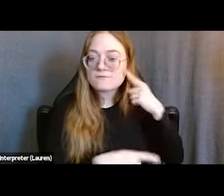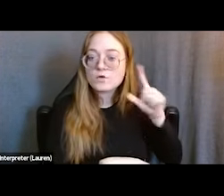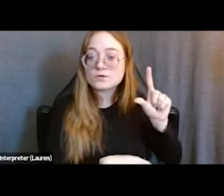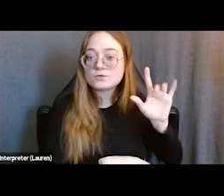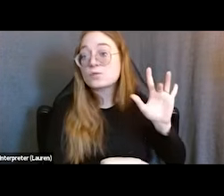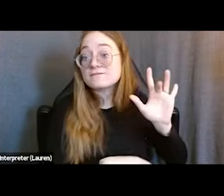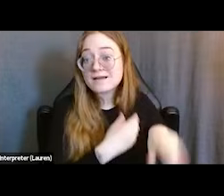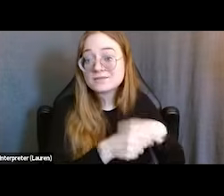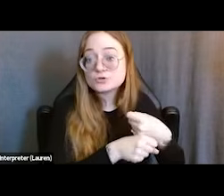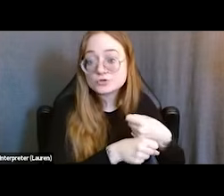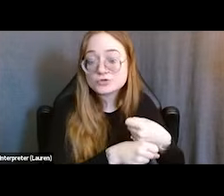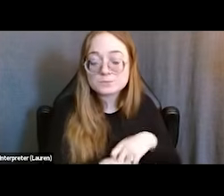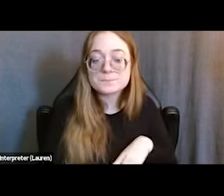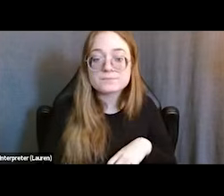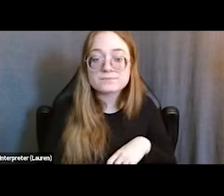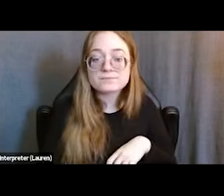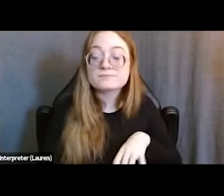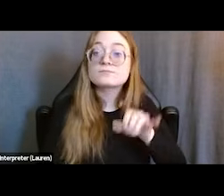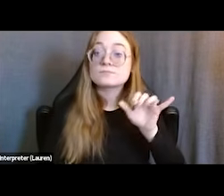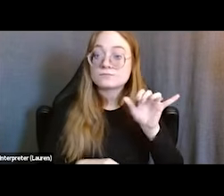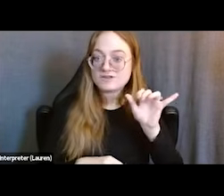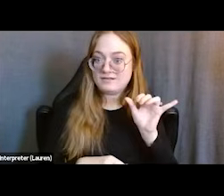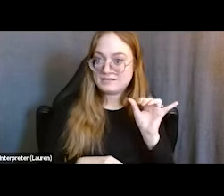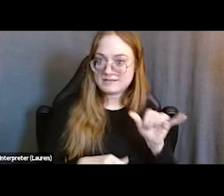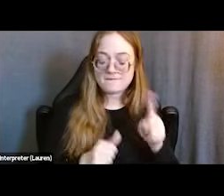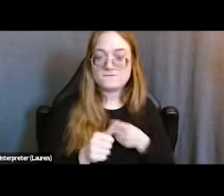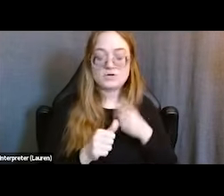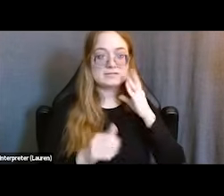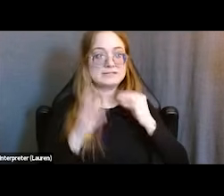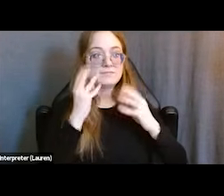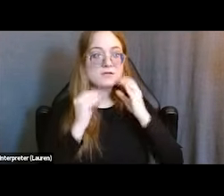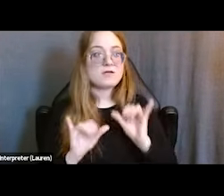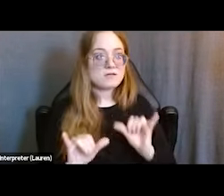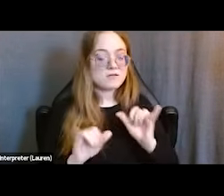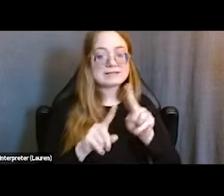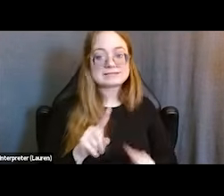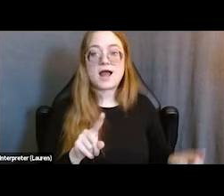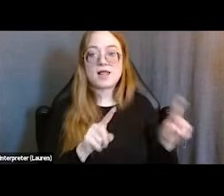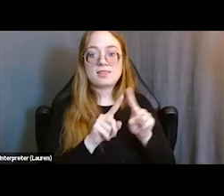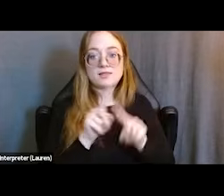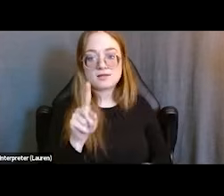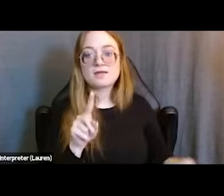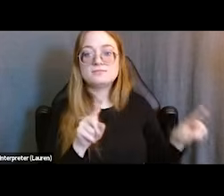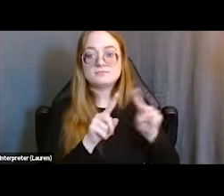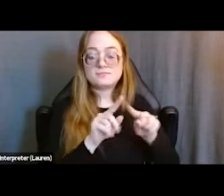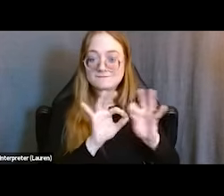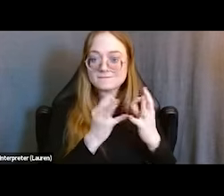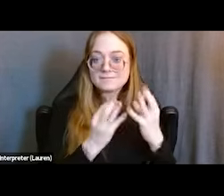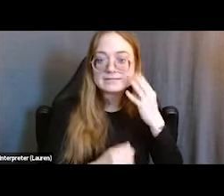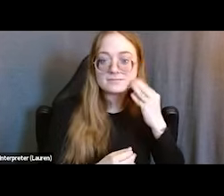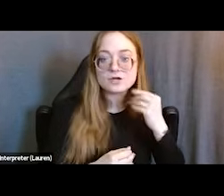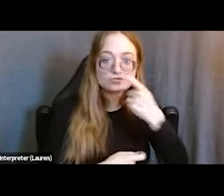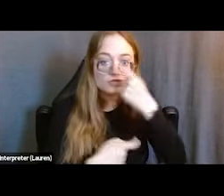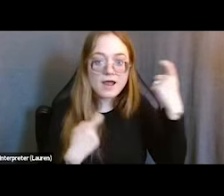25 years. And so was seeing firsthand this cycle that families were experiencing in trauma